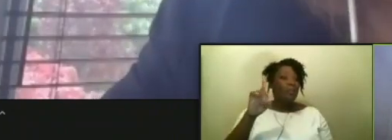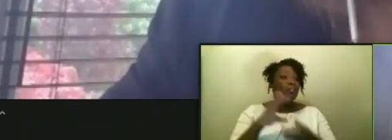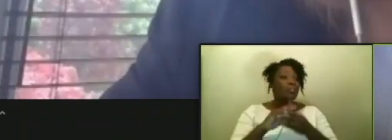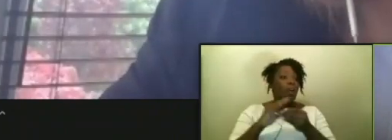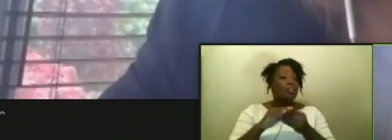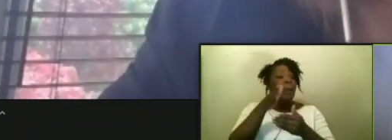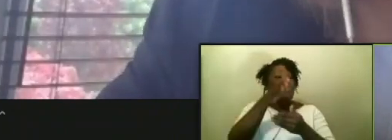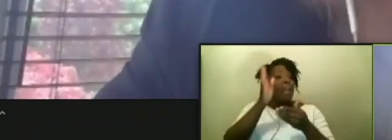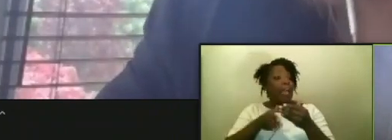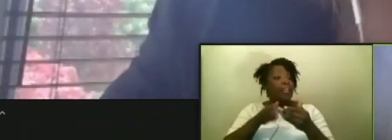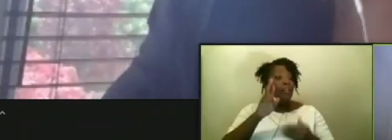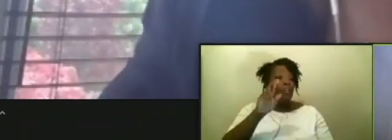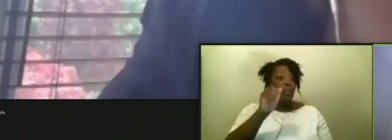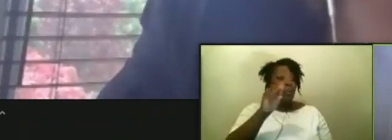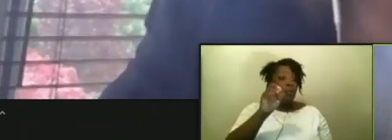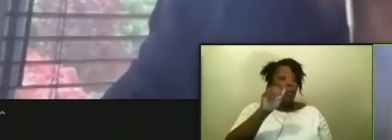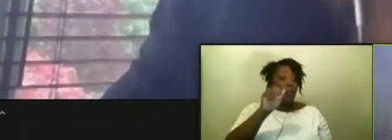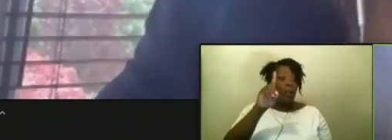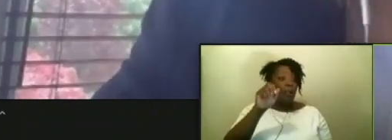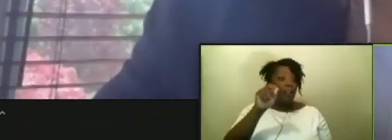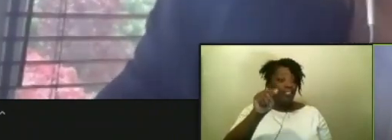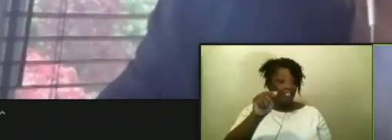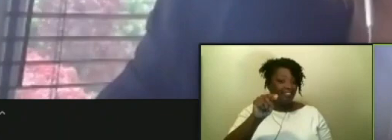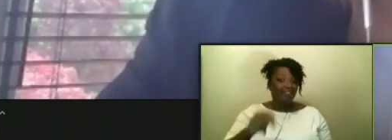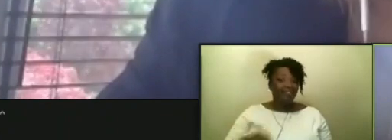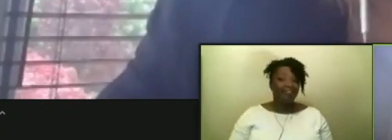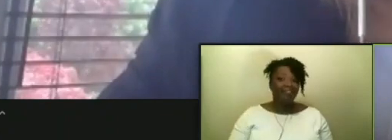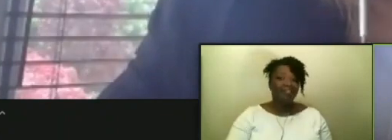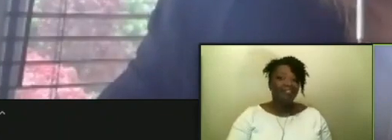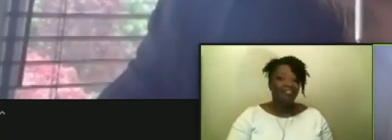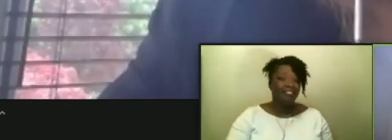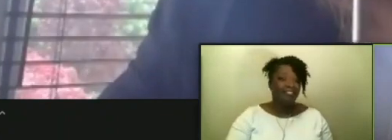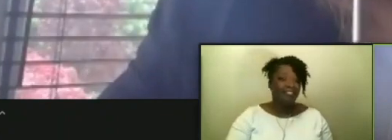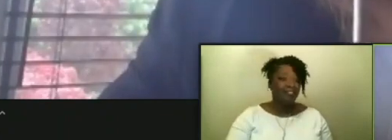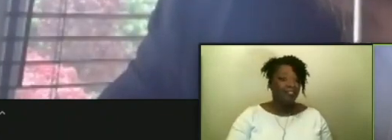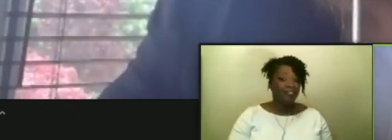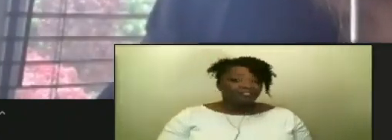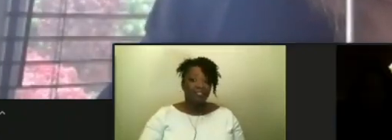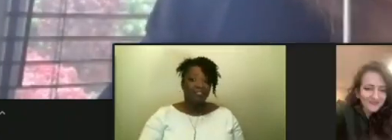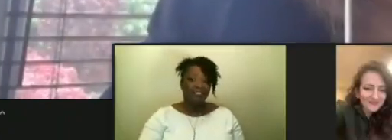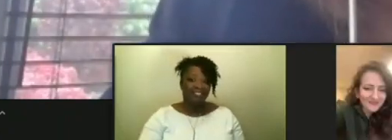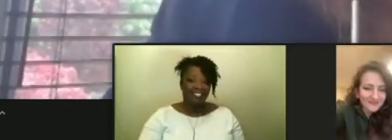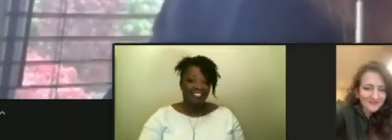being joined by my amazing colleague, Isra Duraisi. Sadie and Isra.